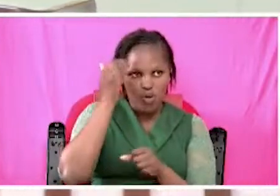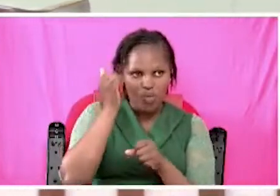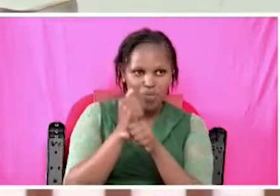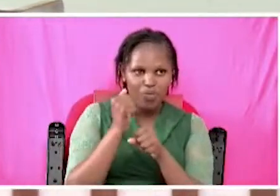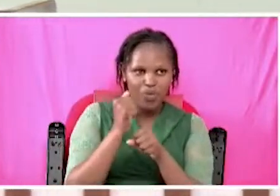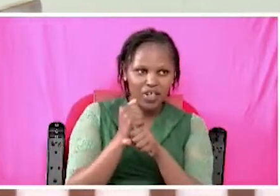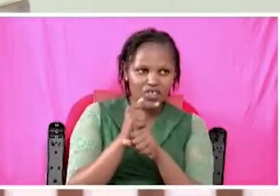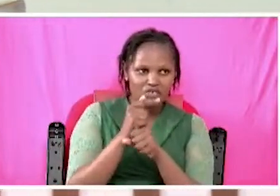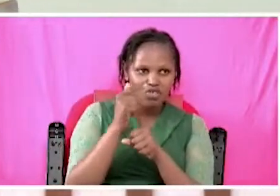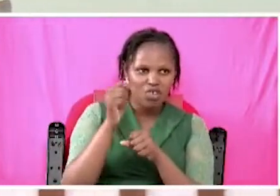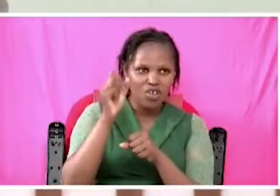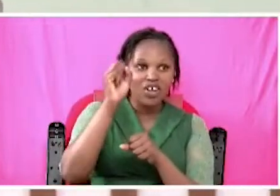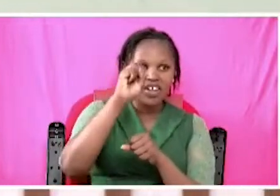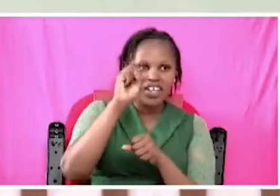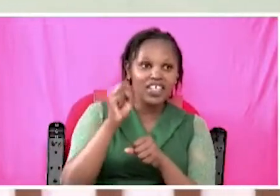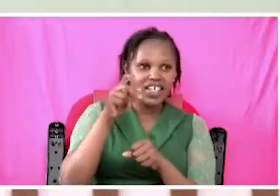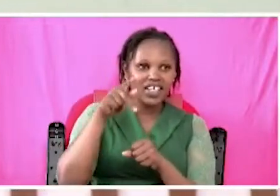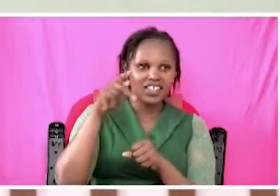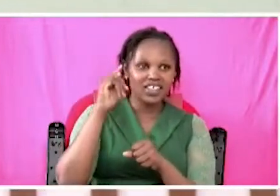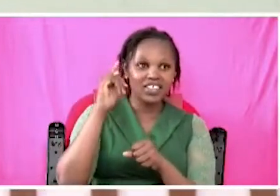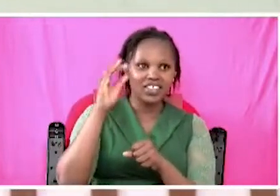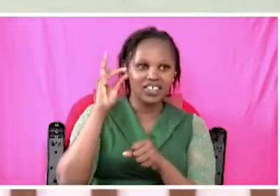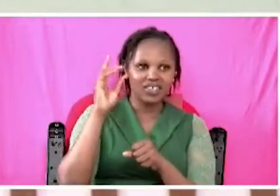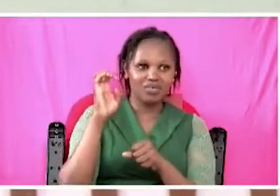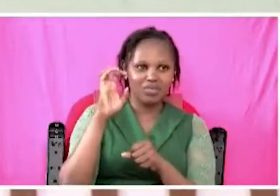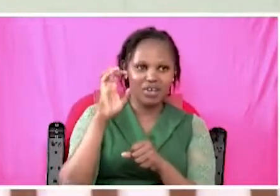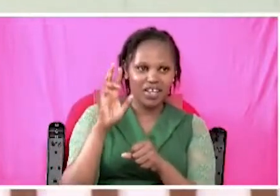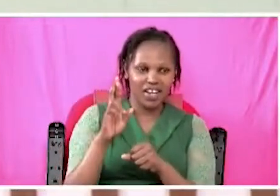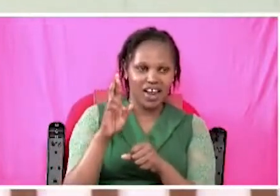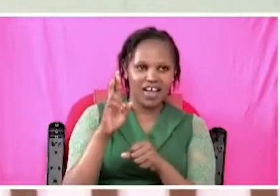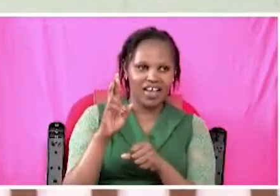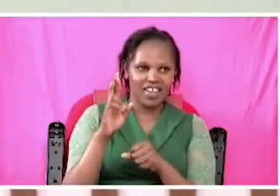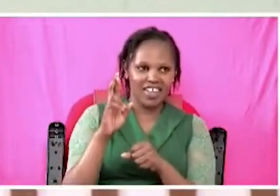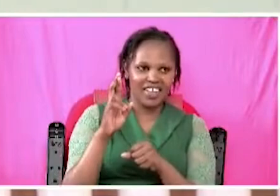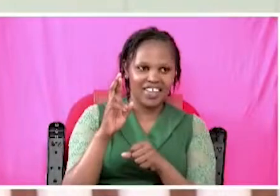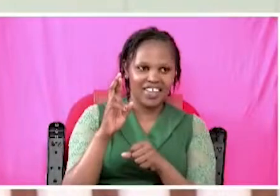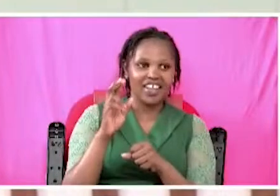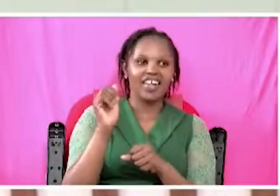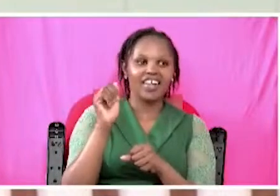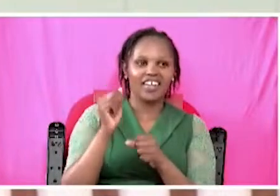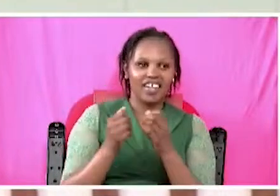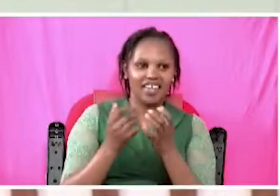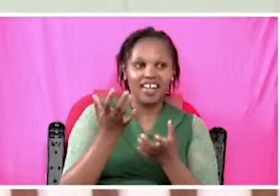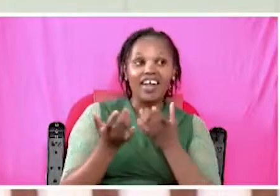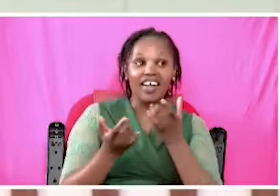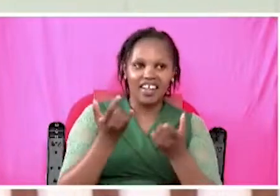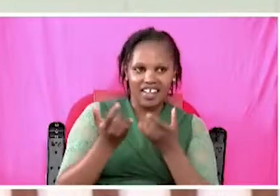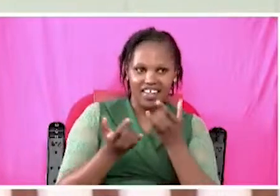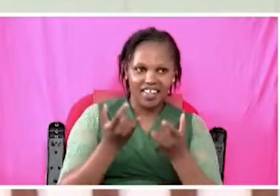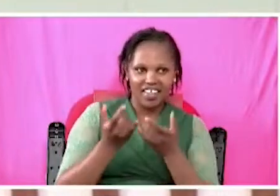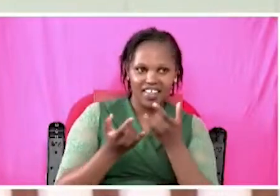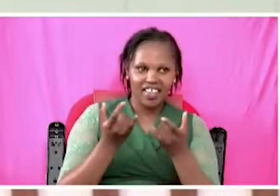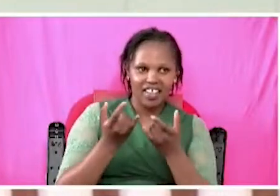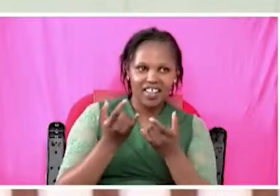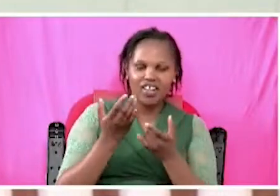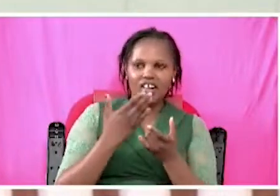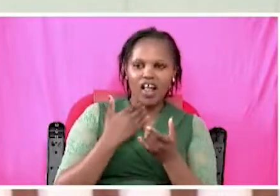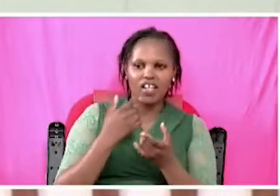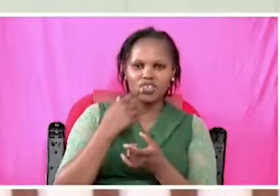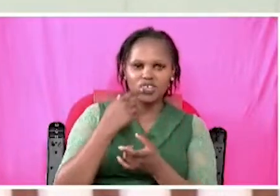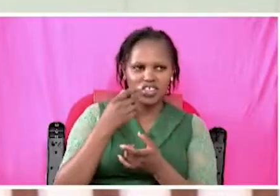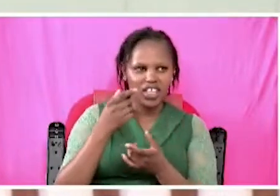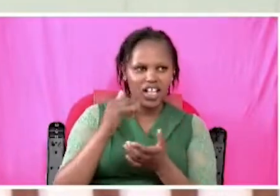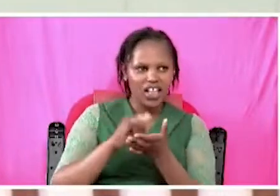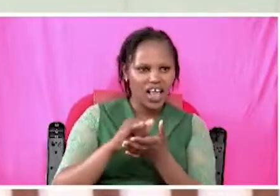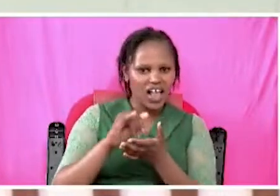spider net, and doing it so fast, he was tempted to say, can I just kill this,